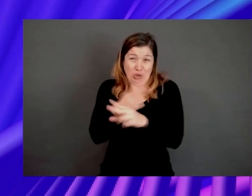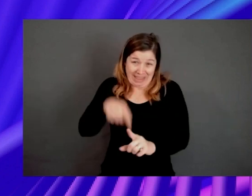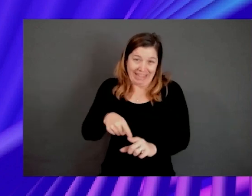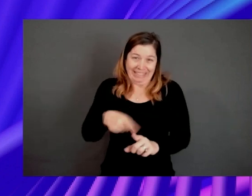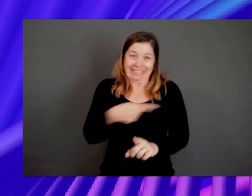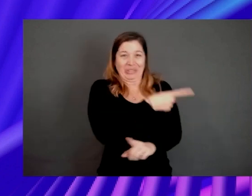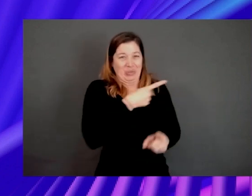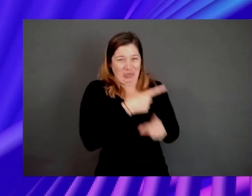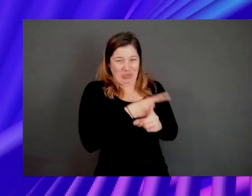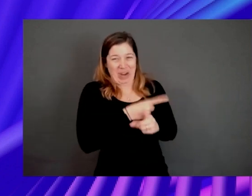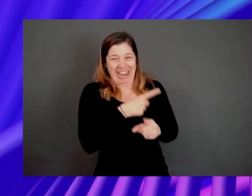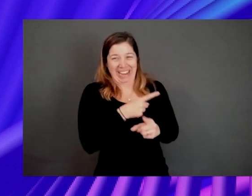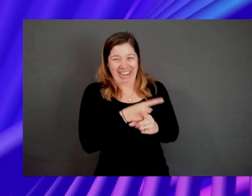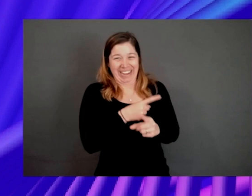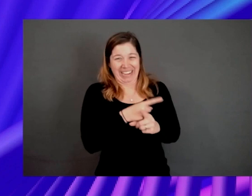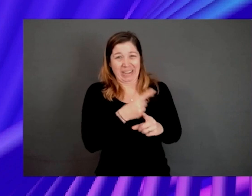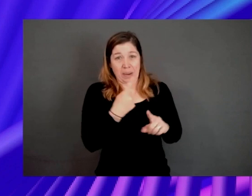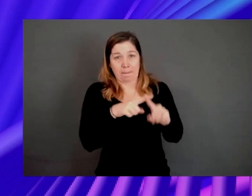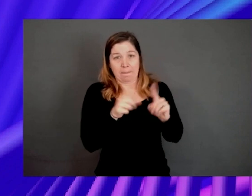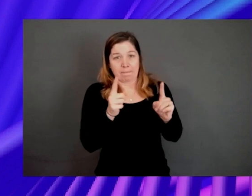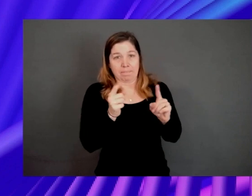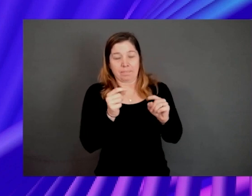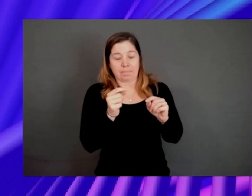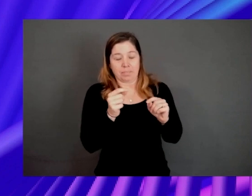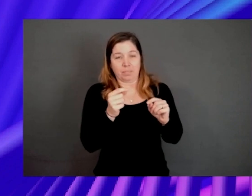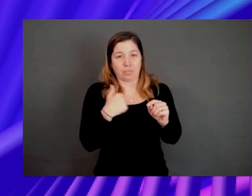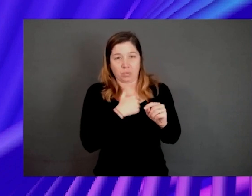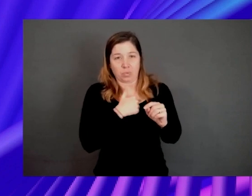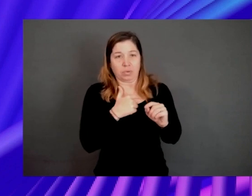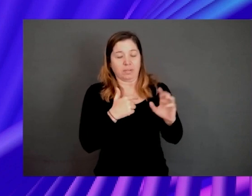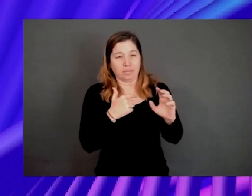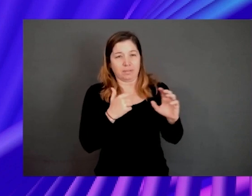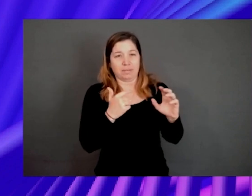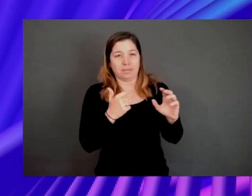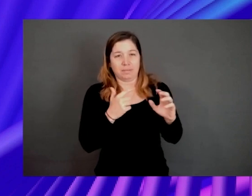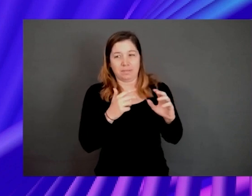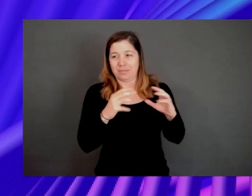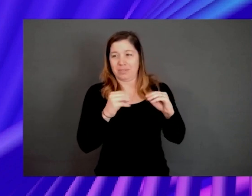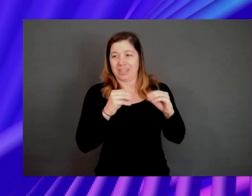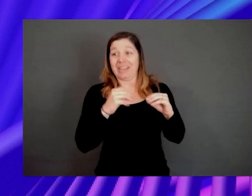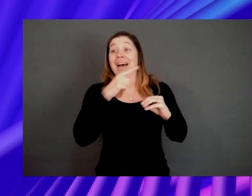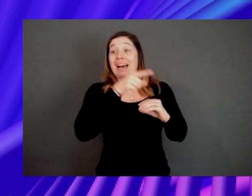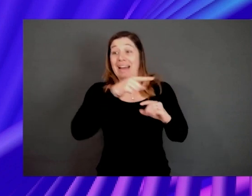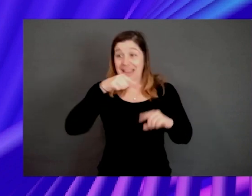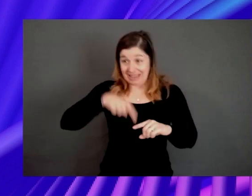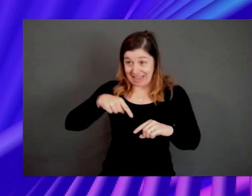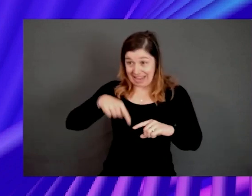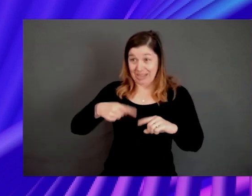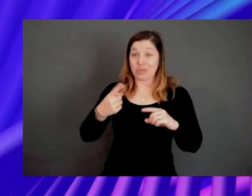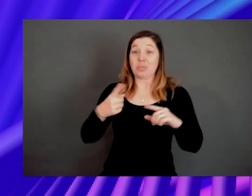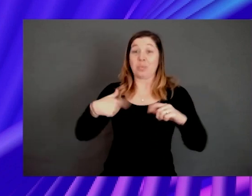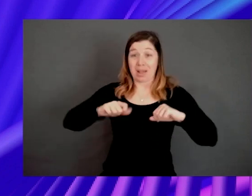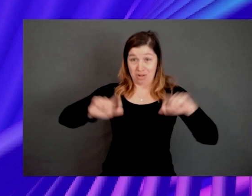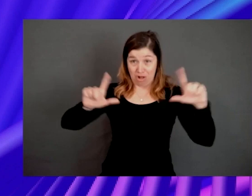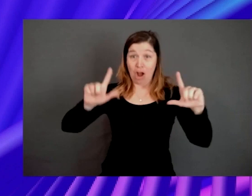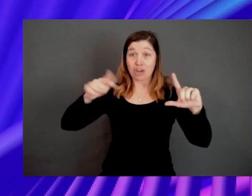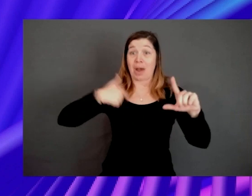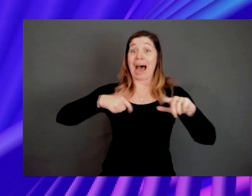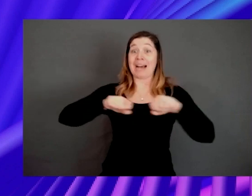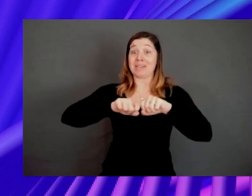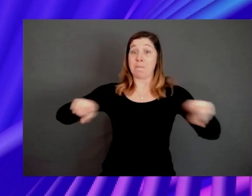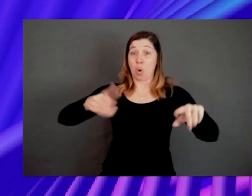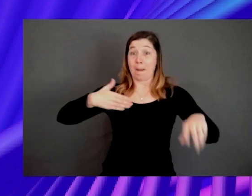mean, we launched one, but yeah. Right, but at least with this one, when I come to deploy my app,